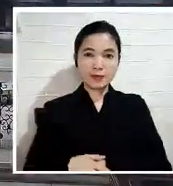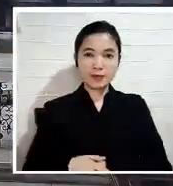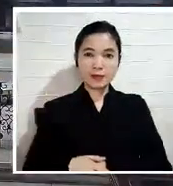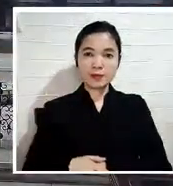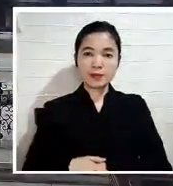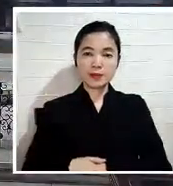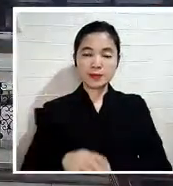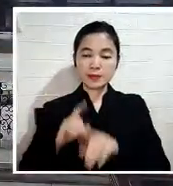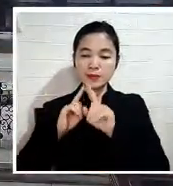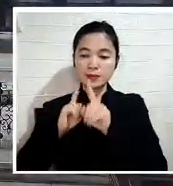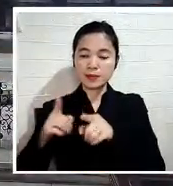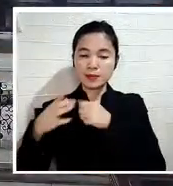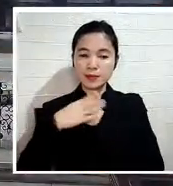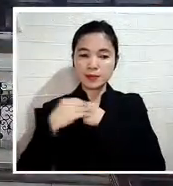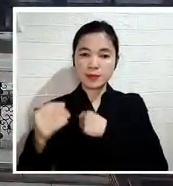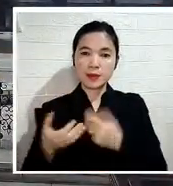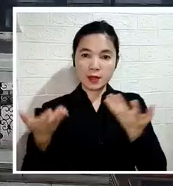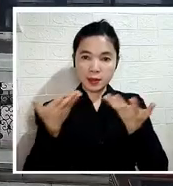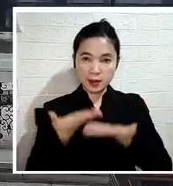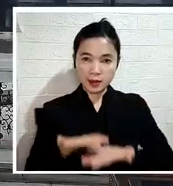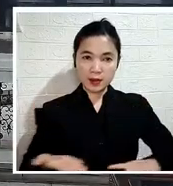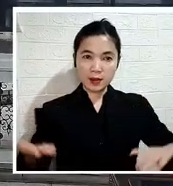Here I am,